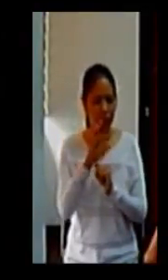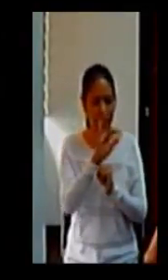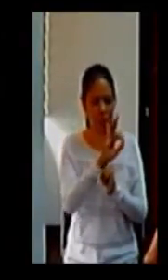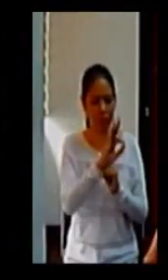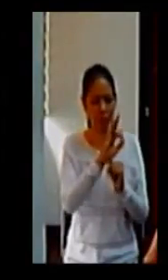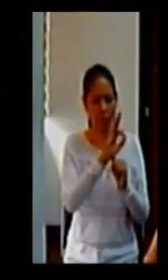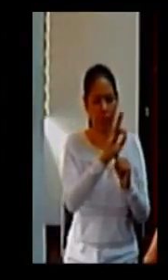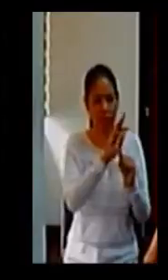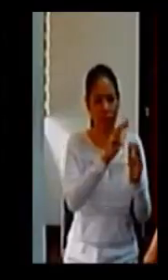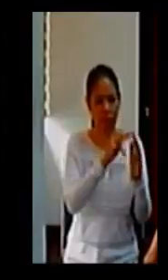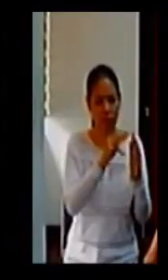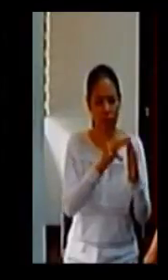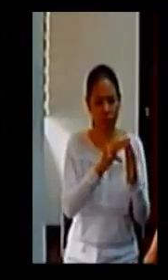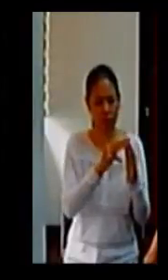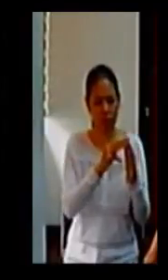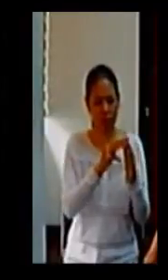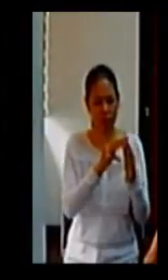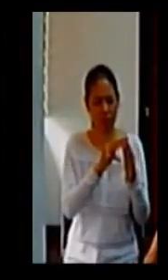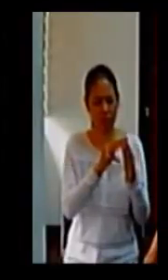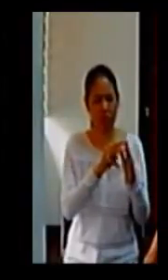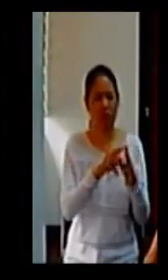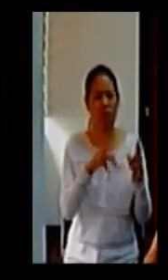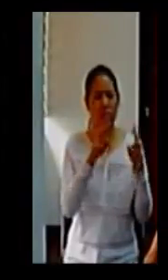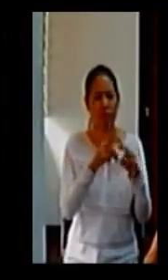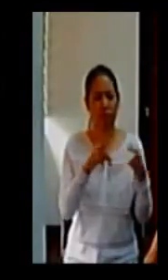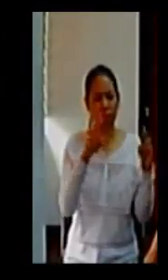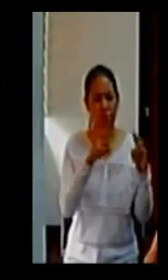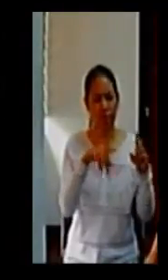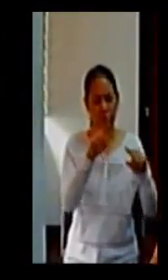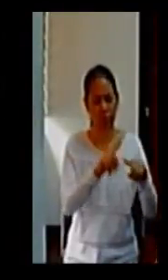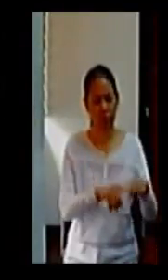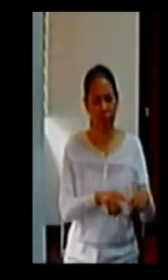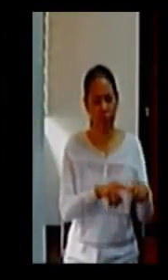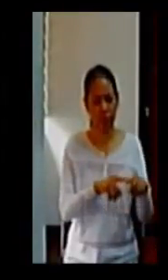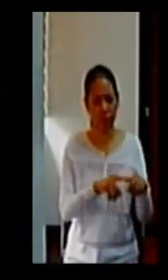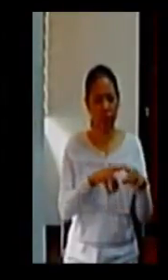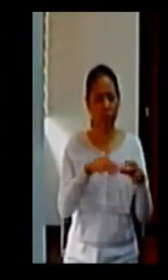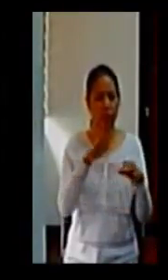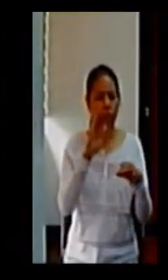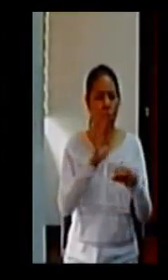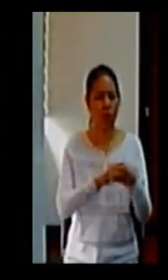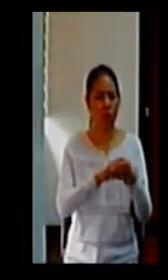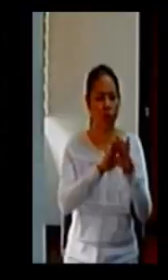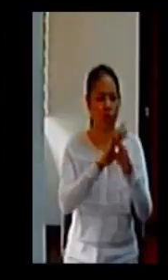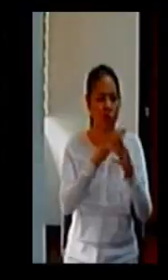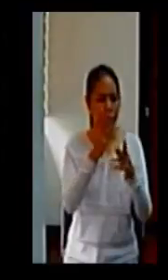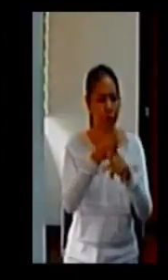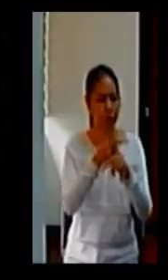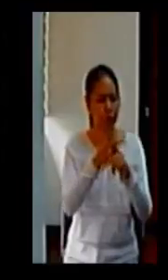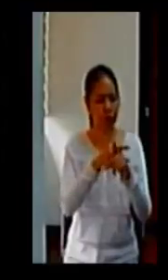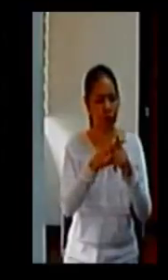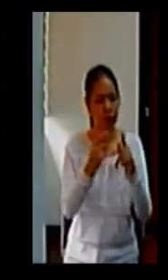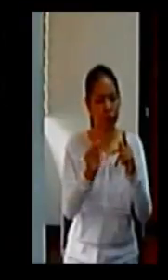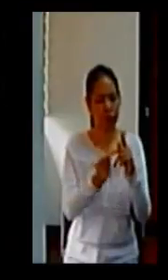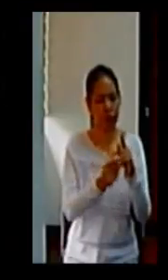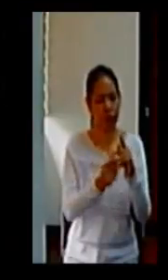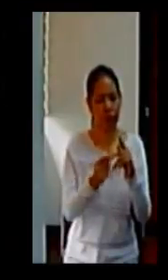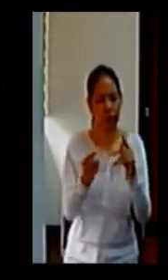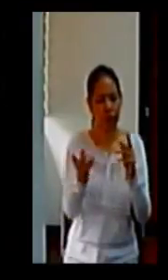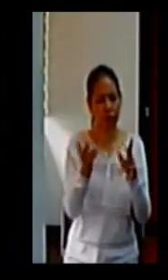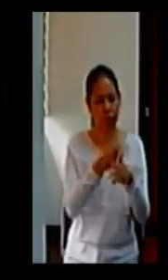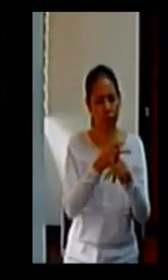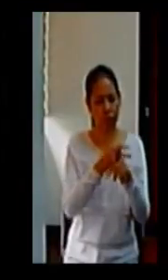are significantly dependent over the production of the yield of the